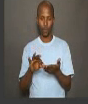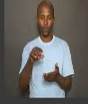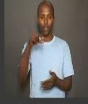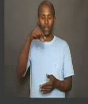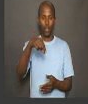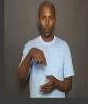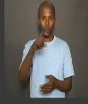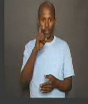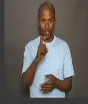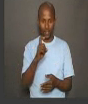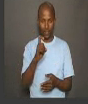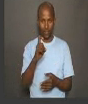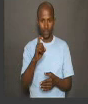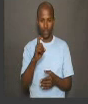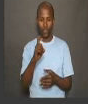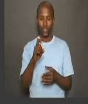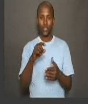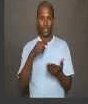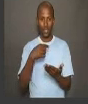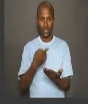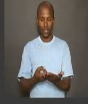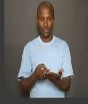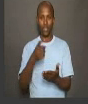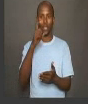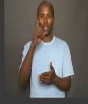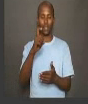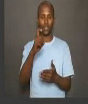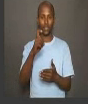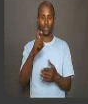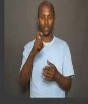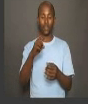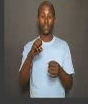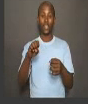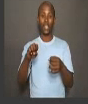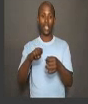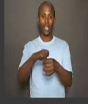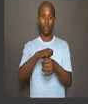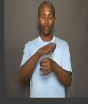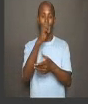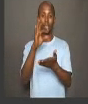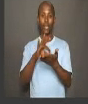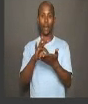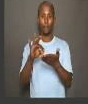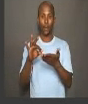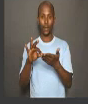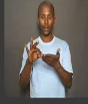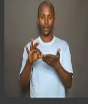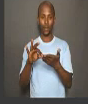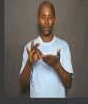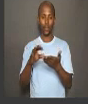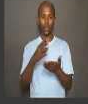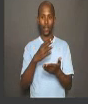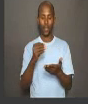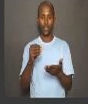Q of x is such that x is an even number,